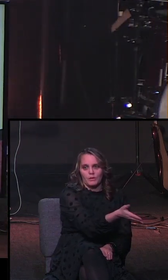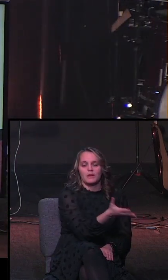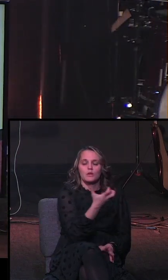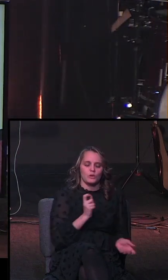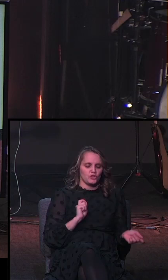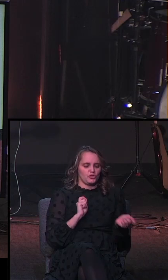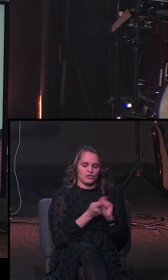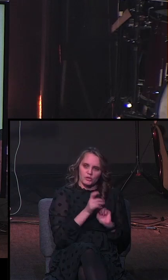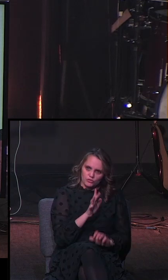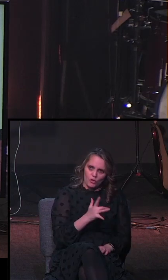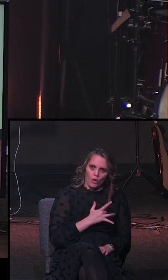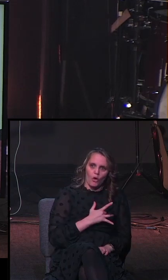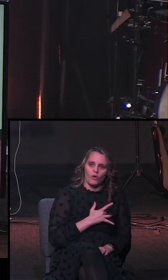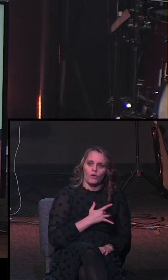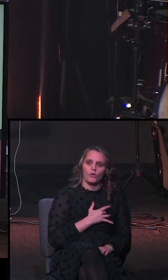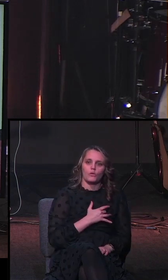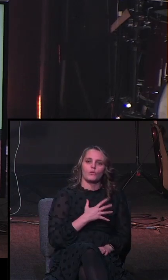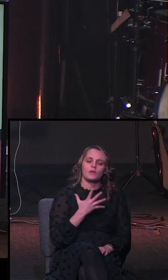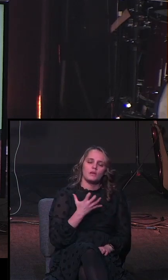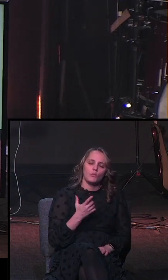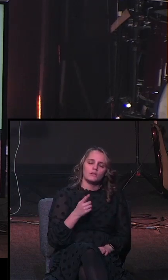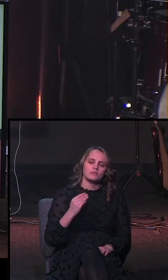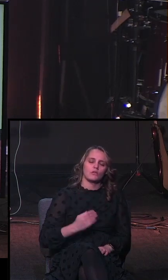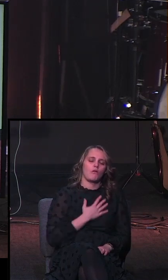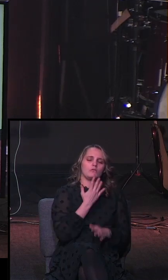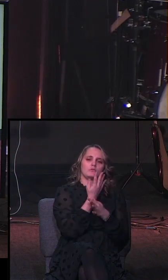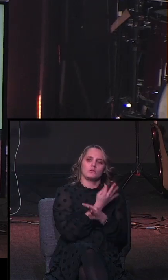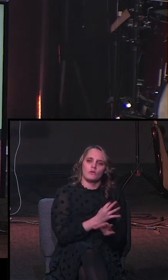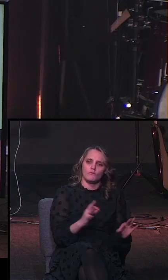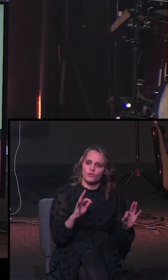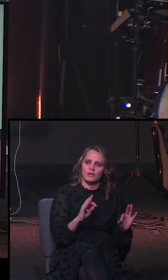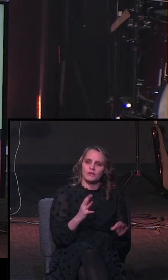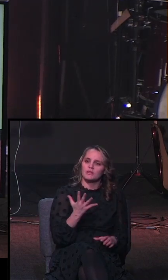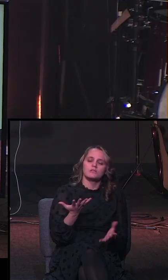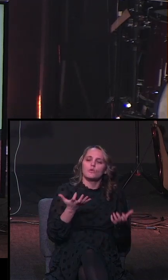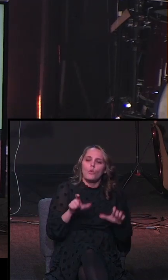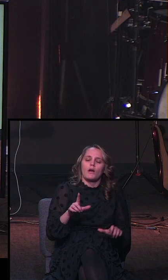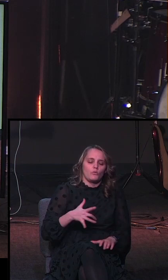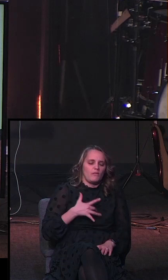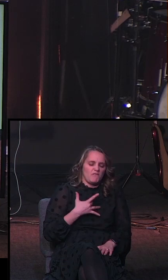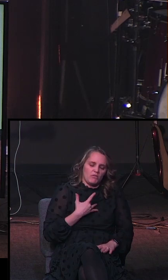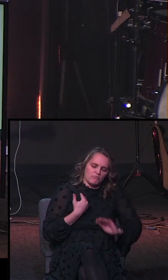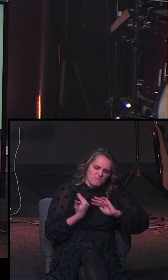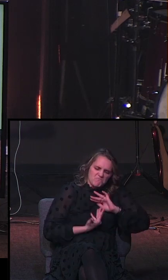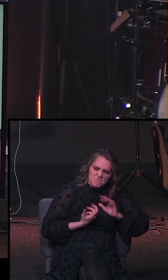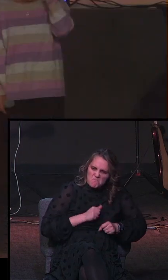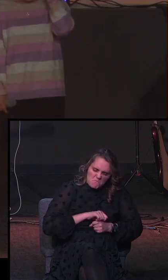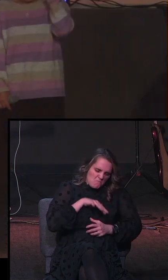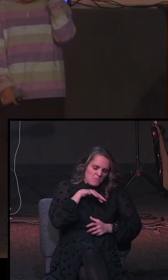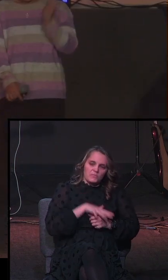free from all the bitterness and the chara, the anger that we carry, the outrage that we carry. And he wants to send you on